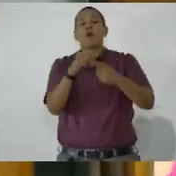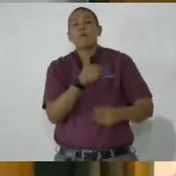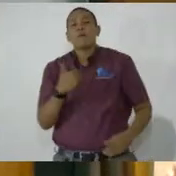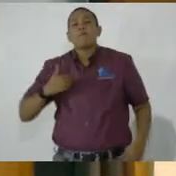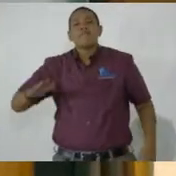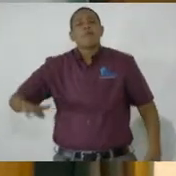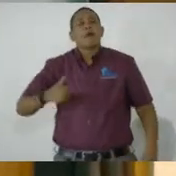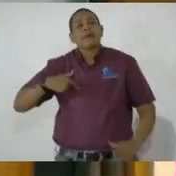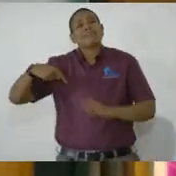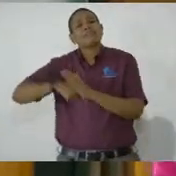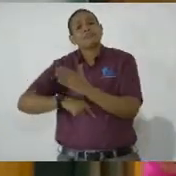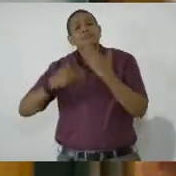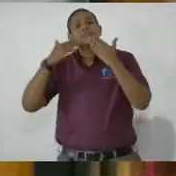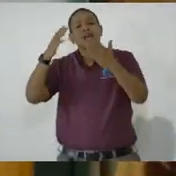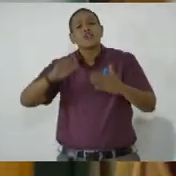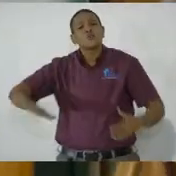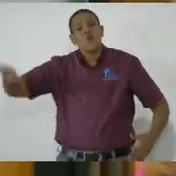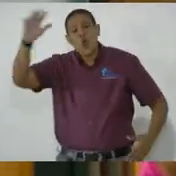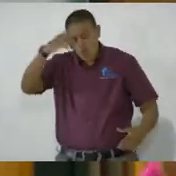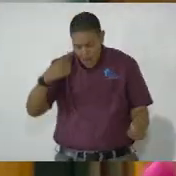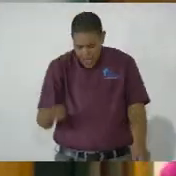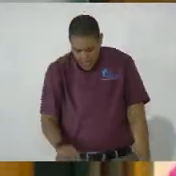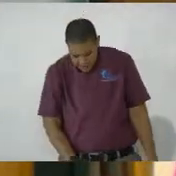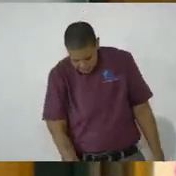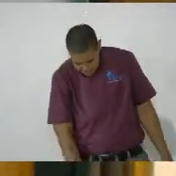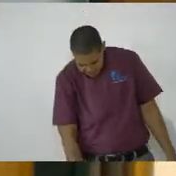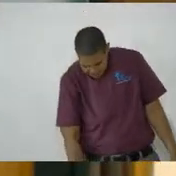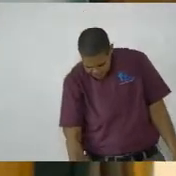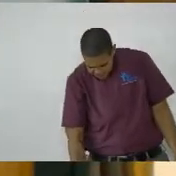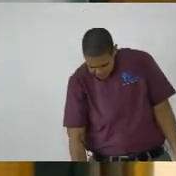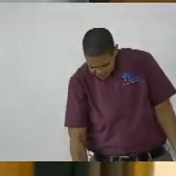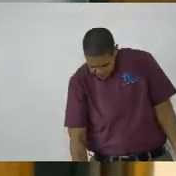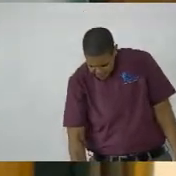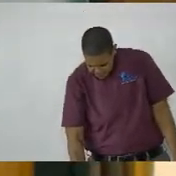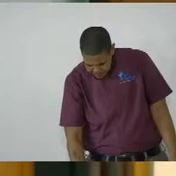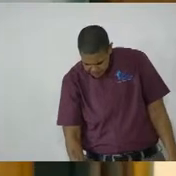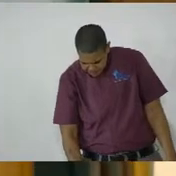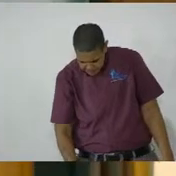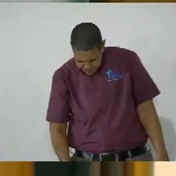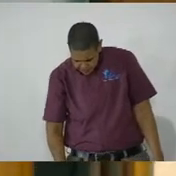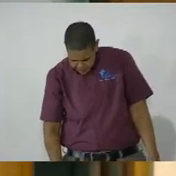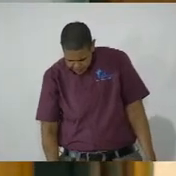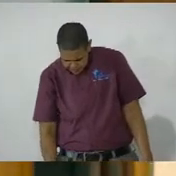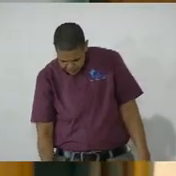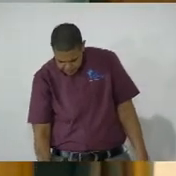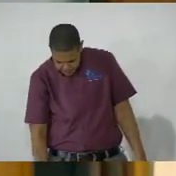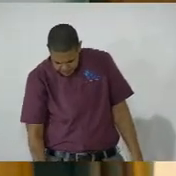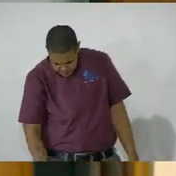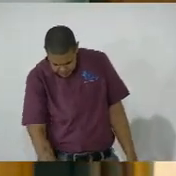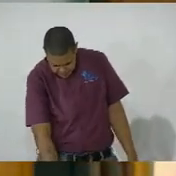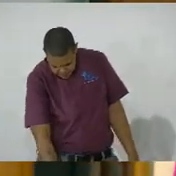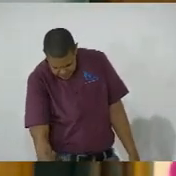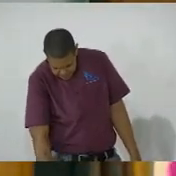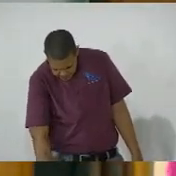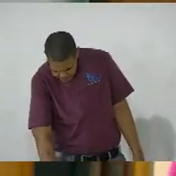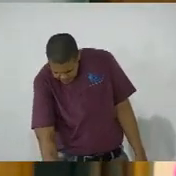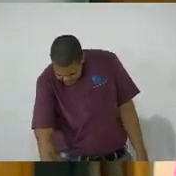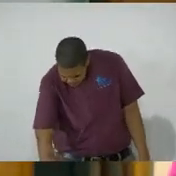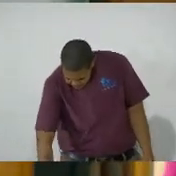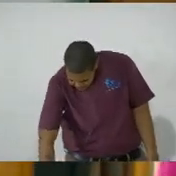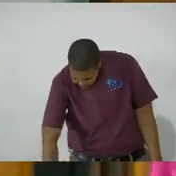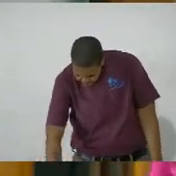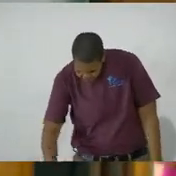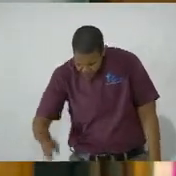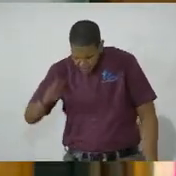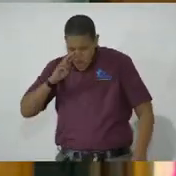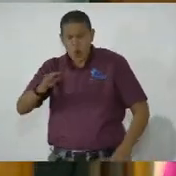you. Madam Speaker, I begin by looking at the court operations. As I reflect